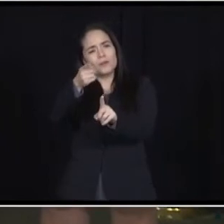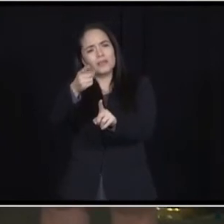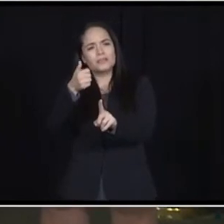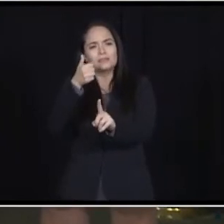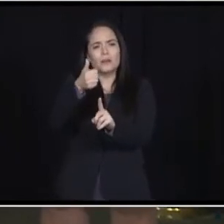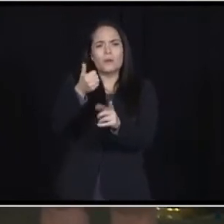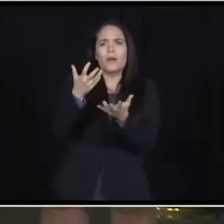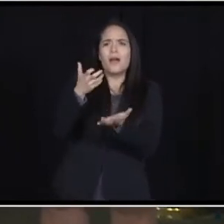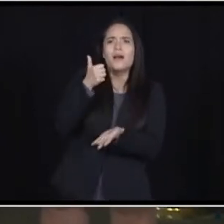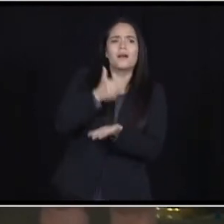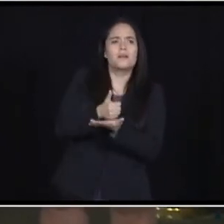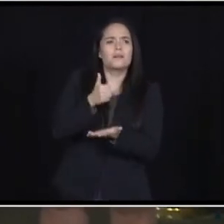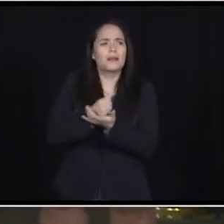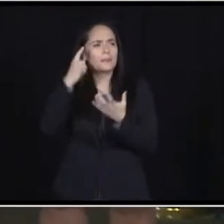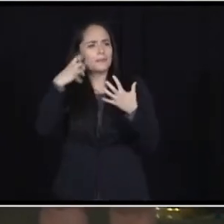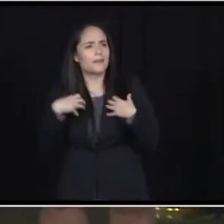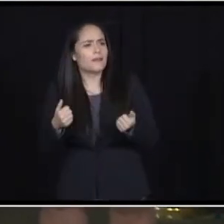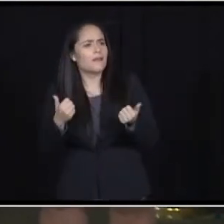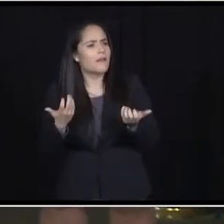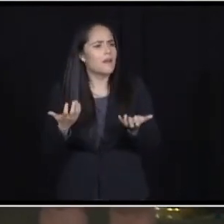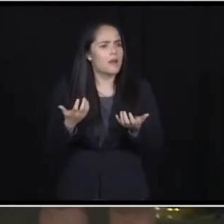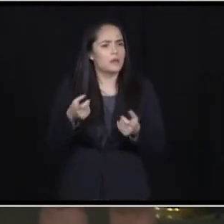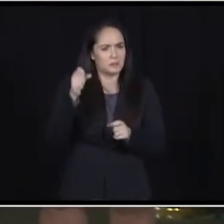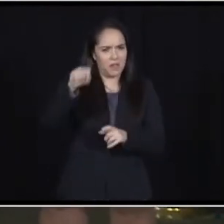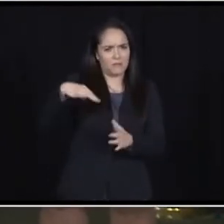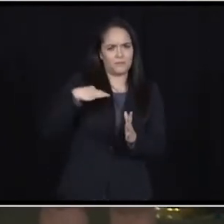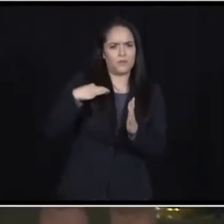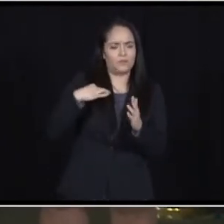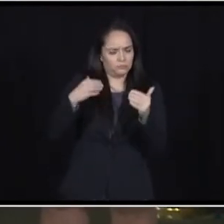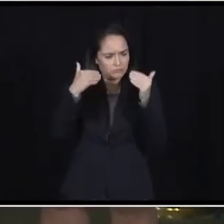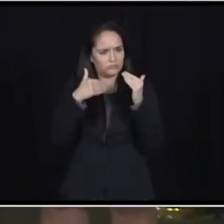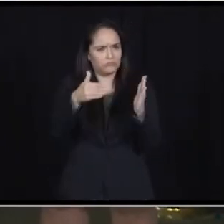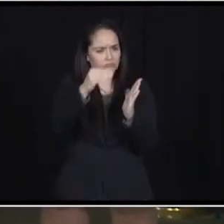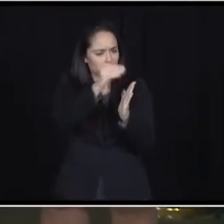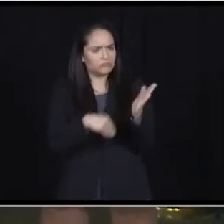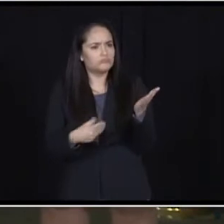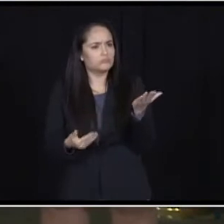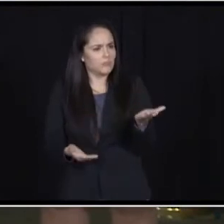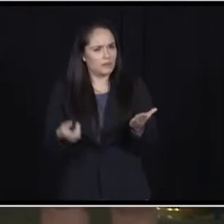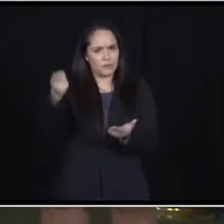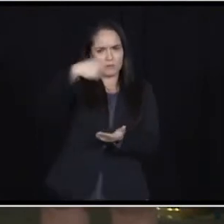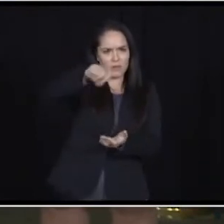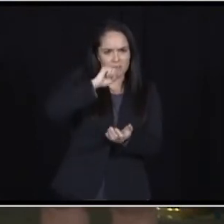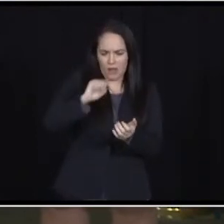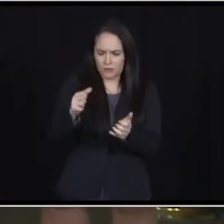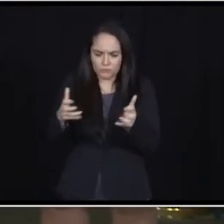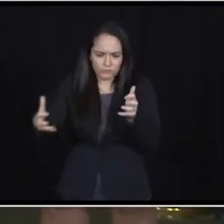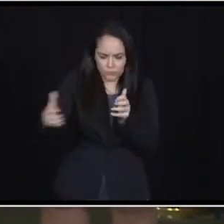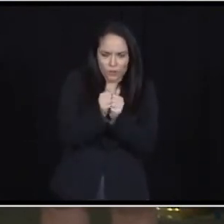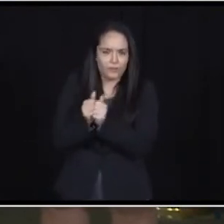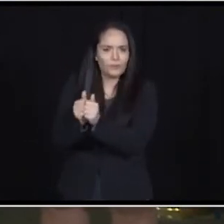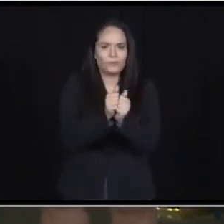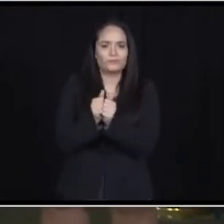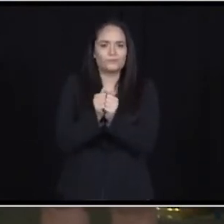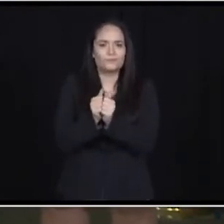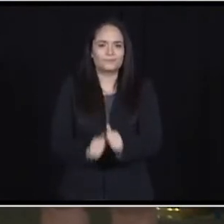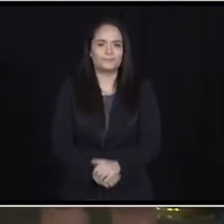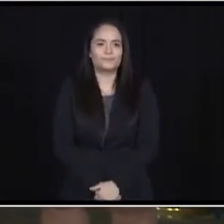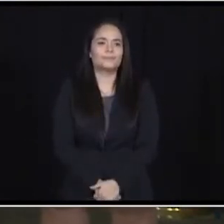organizations. We're all in this together, and we'll get through this together. Thank you, and God bless the people of Ontario. Now I'll hand it over to Minister